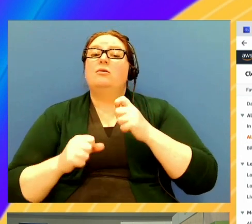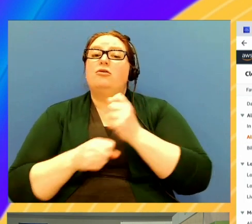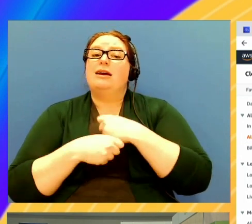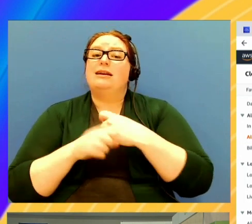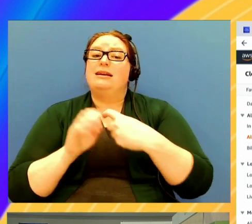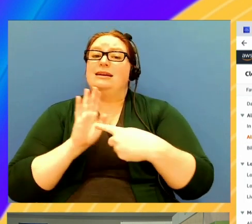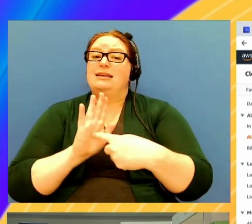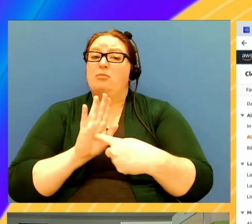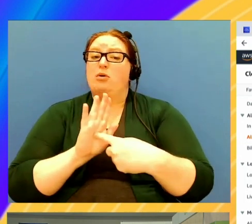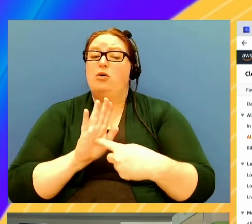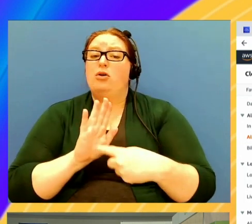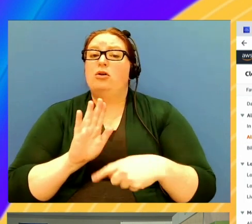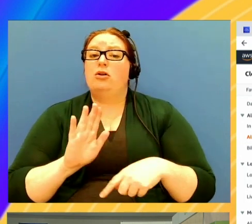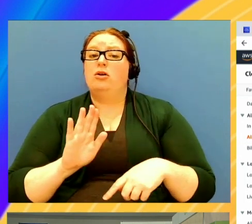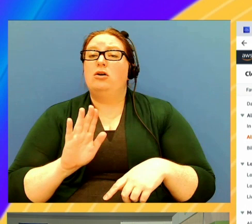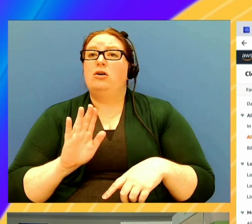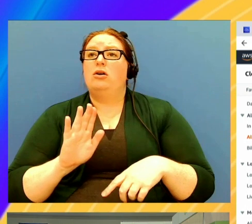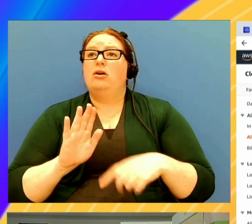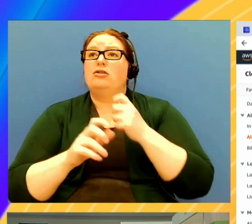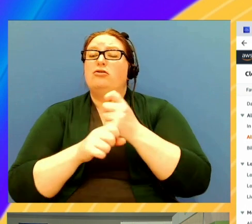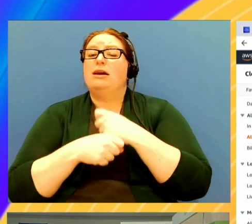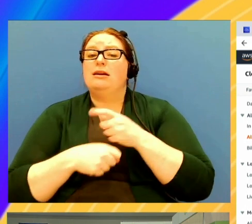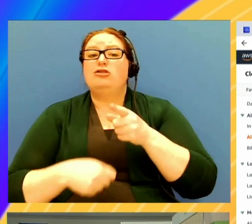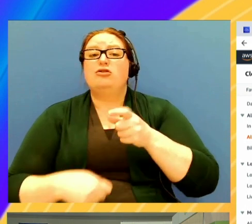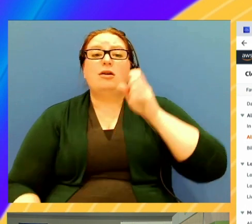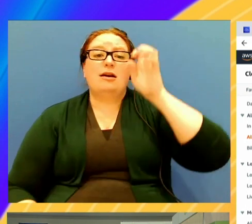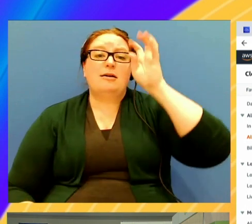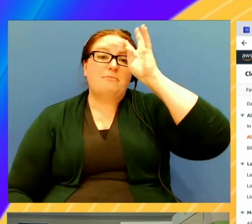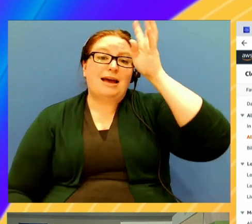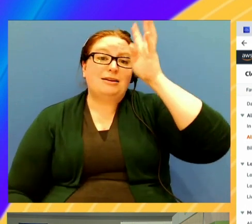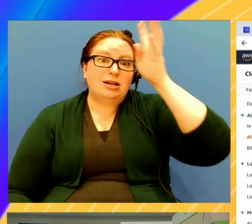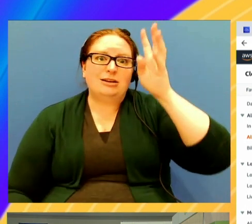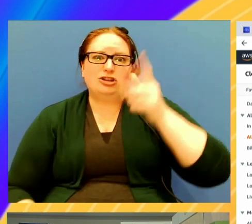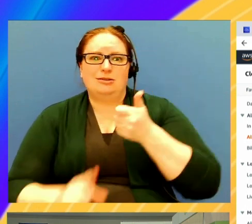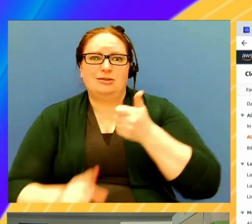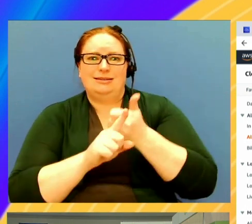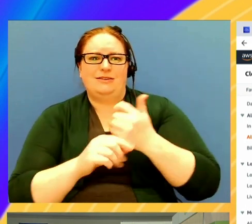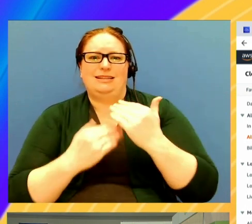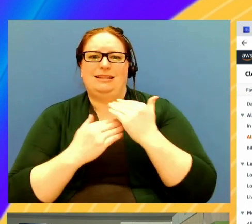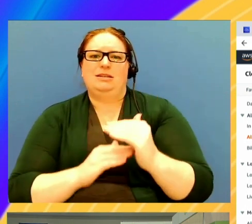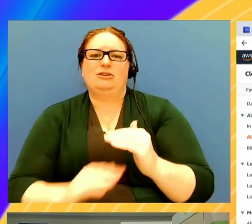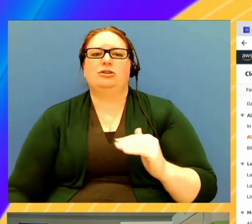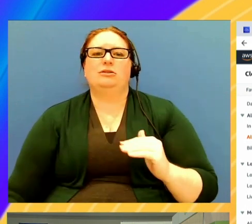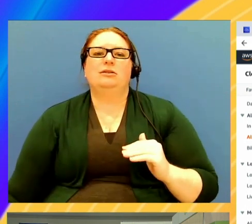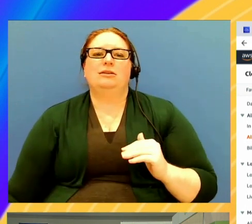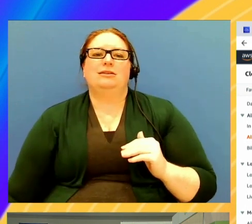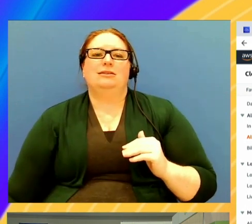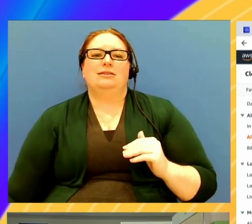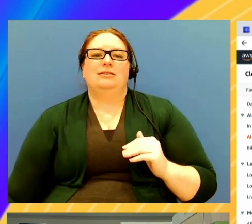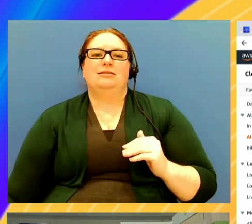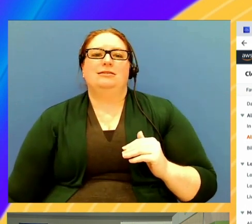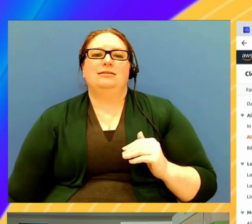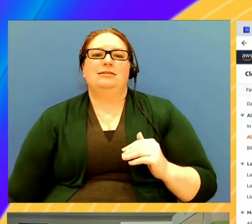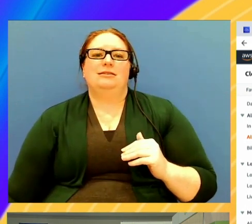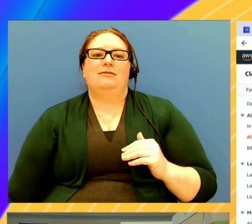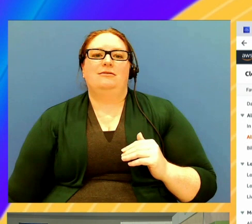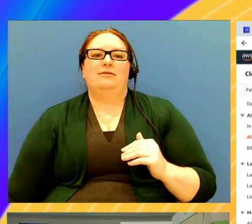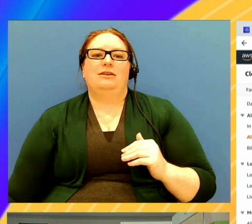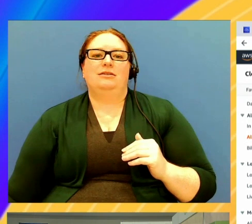I see this kind of like your imagination being the limitation here. So like, have you seen some really cool composite